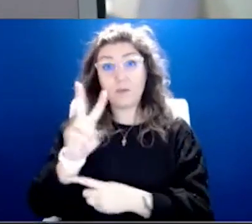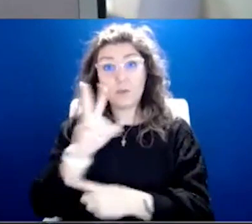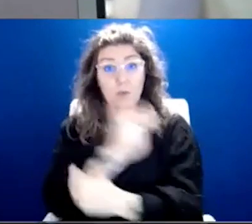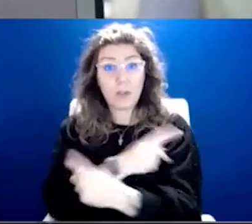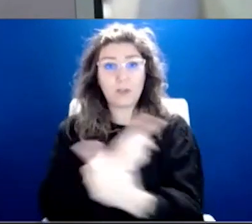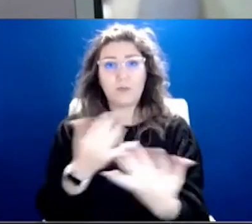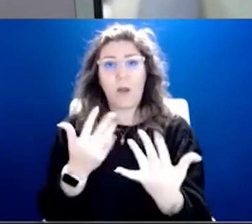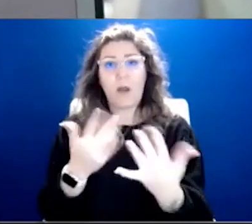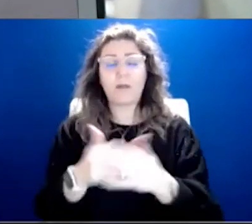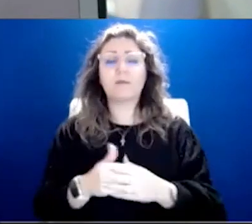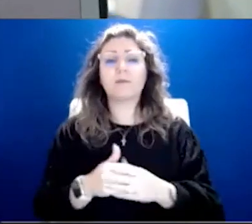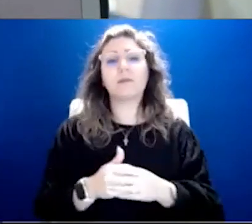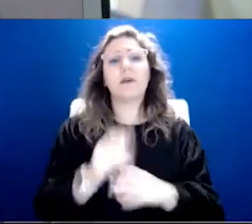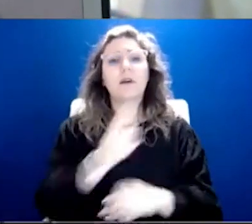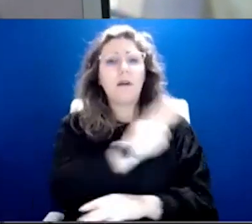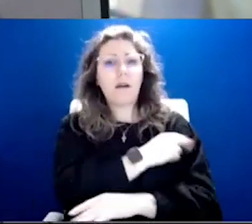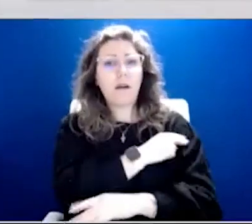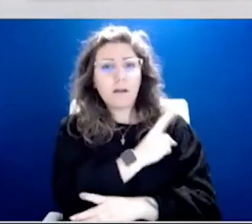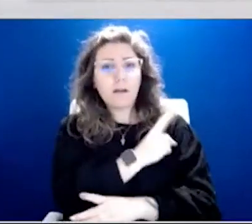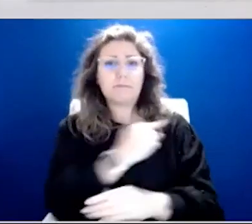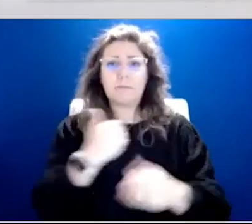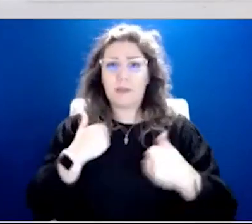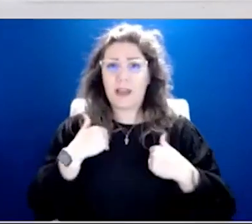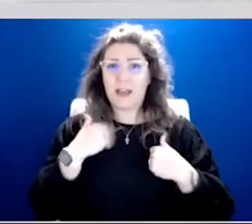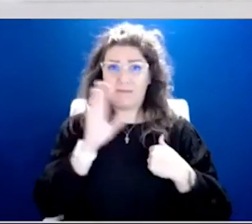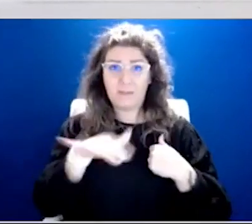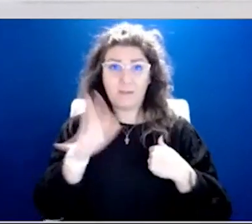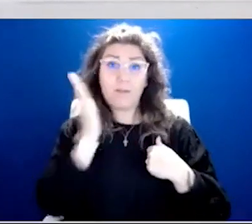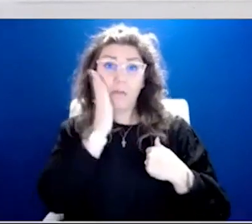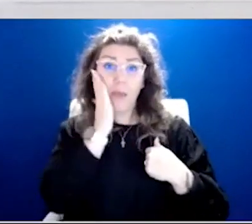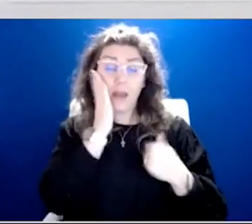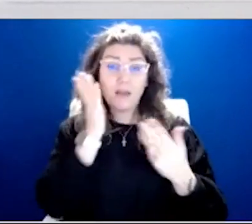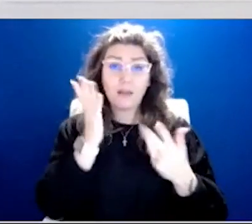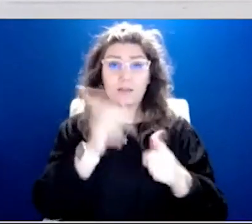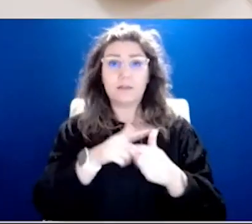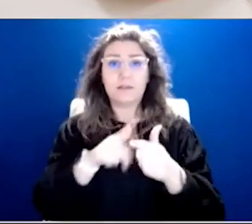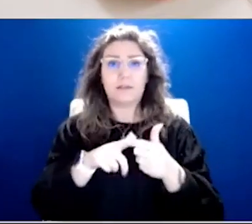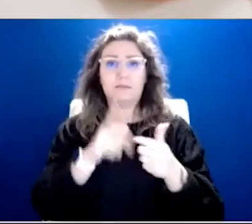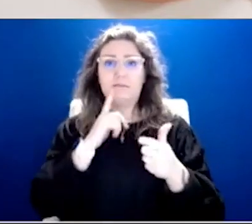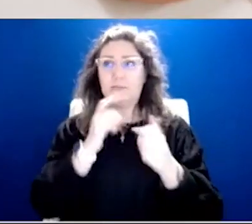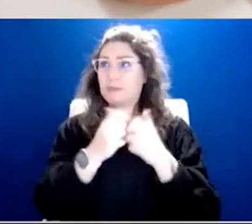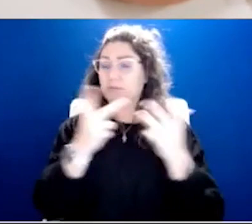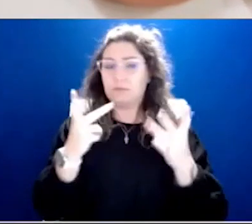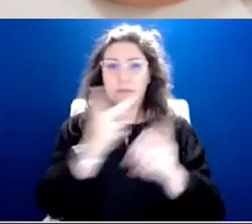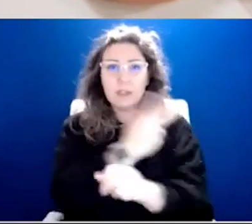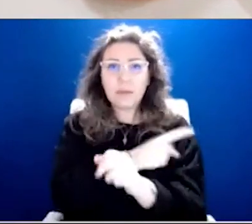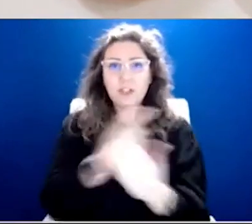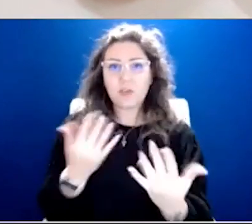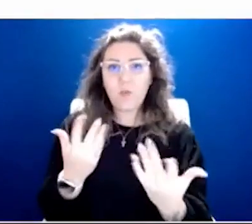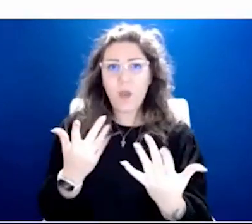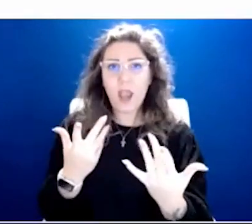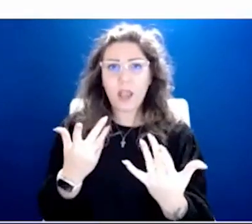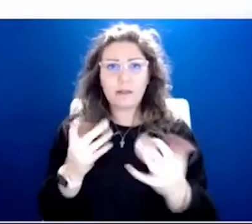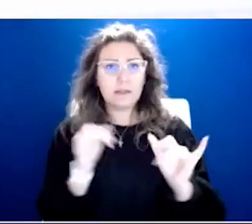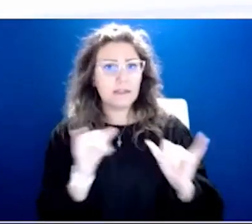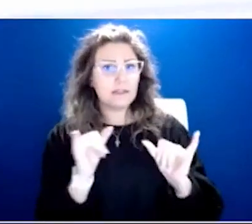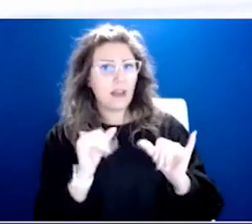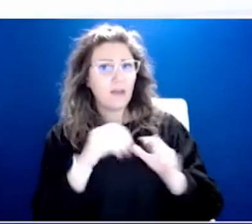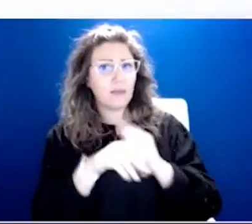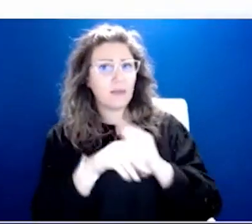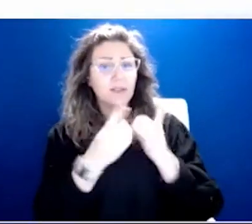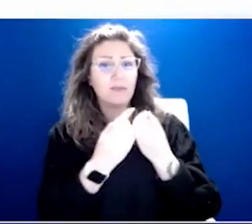hospital with 55 beds and then having just as many patients waiting as there are in the department. I hear we need an